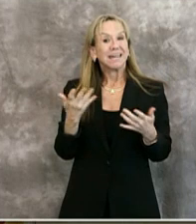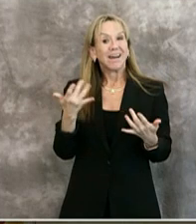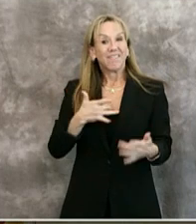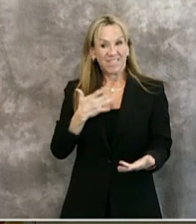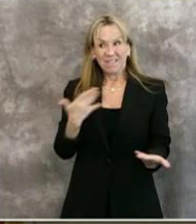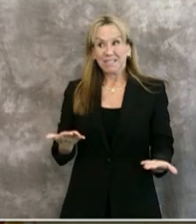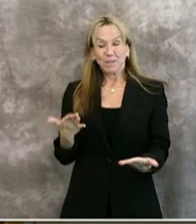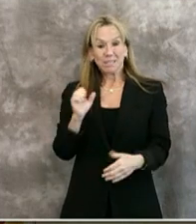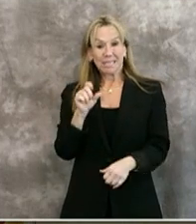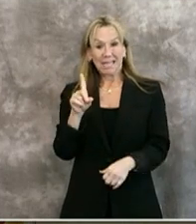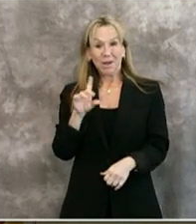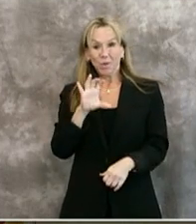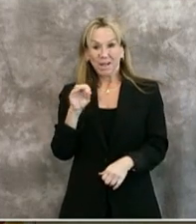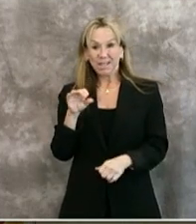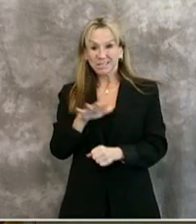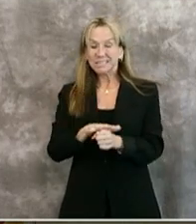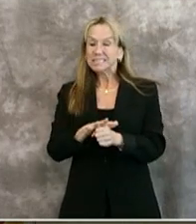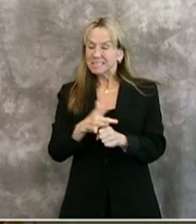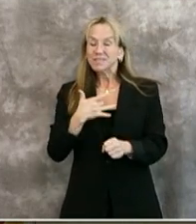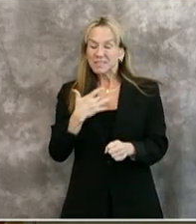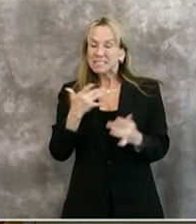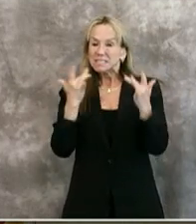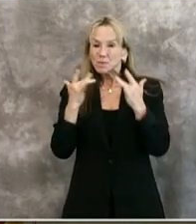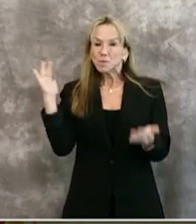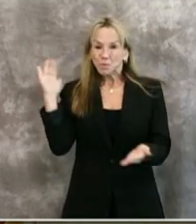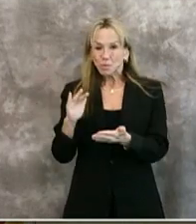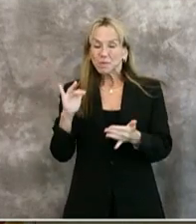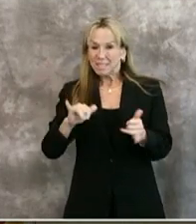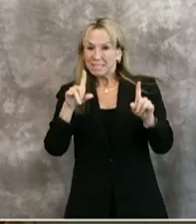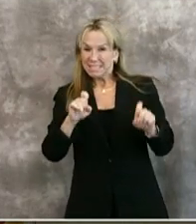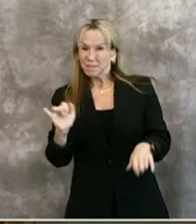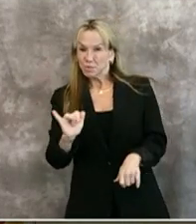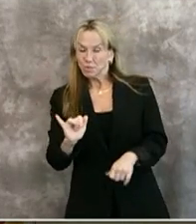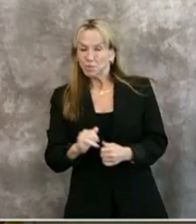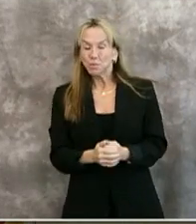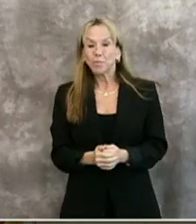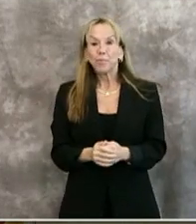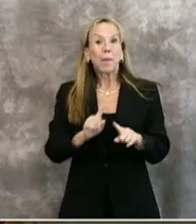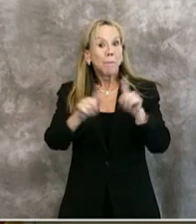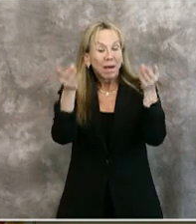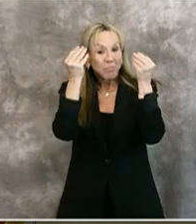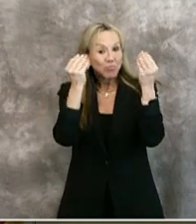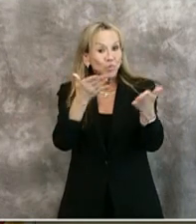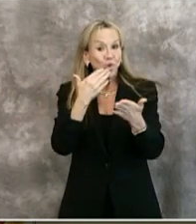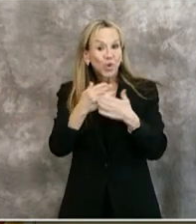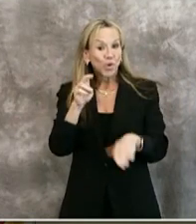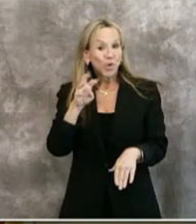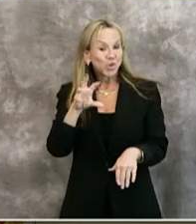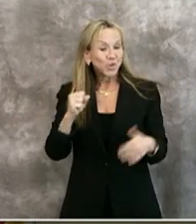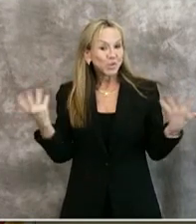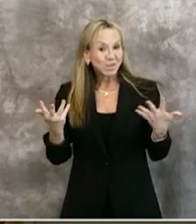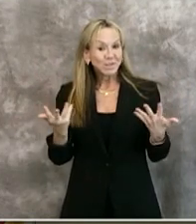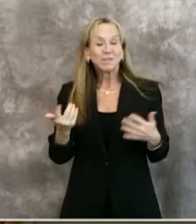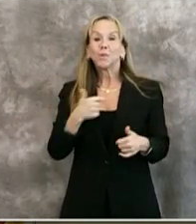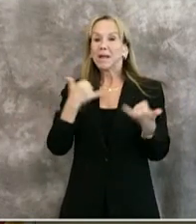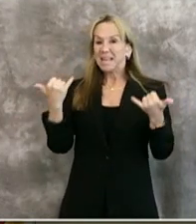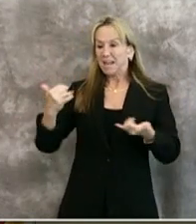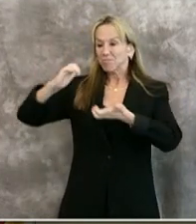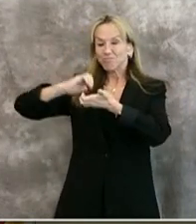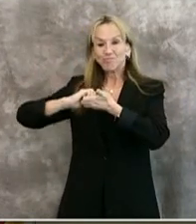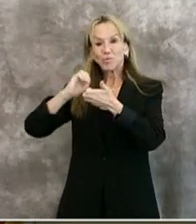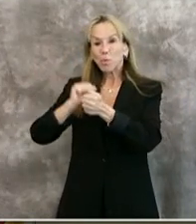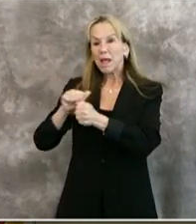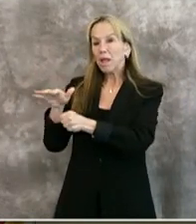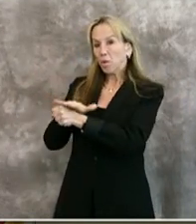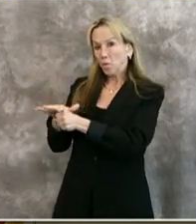also. We do have some good news to share with you today. We've come into an agreement with a local company that you're going to hear